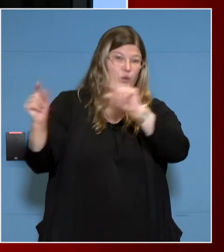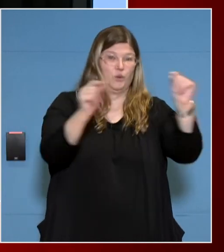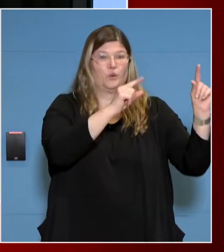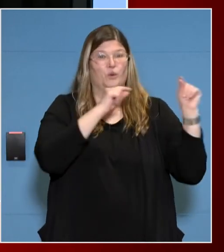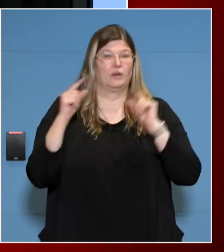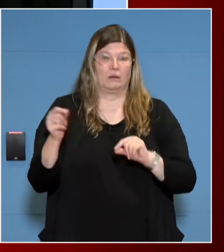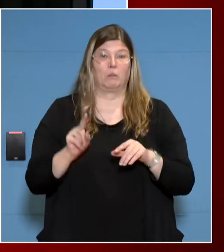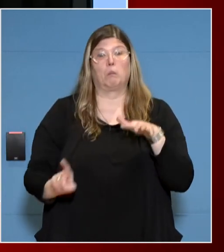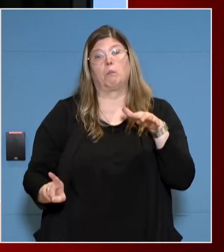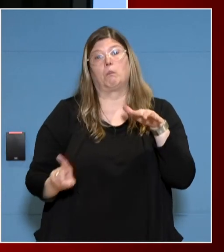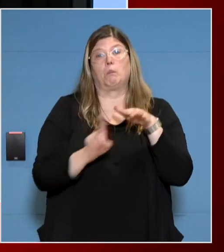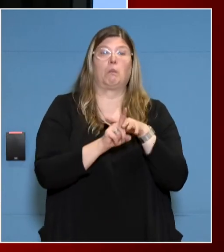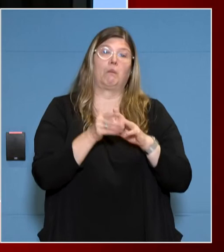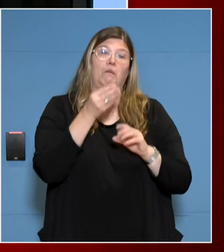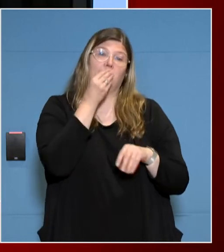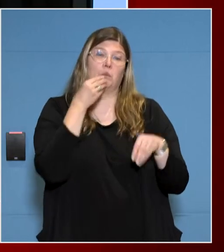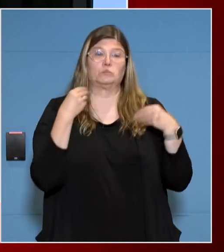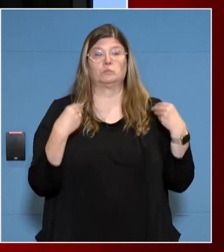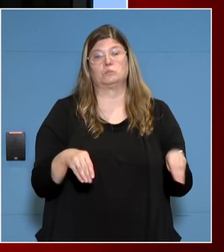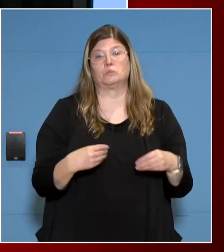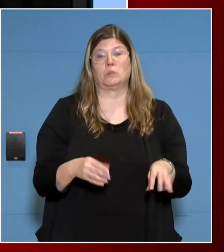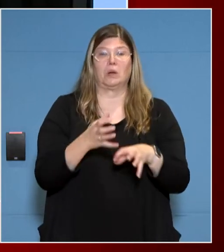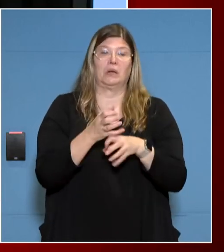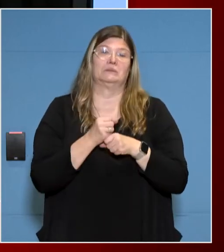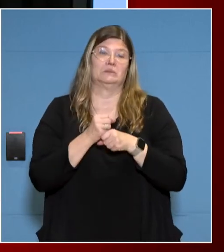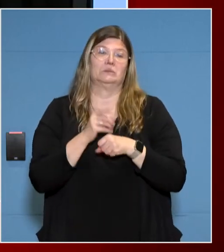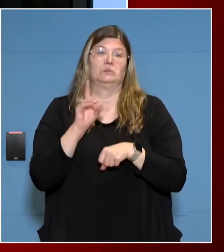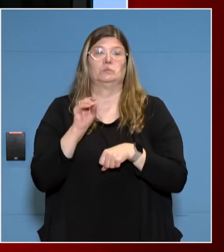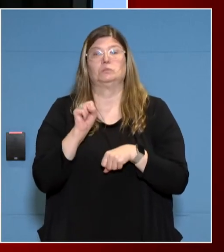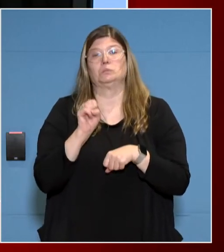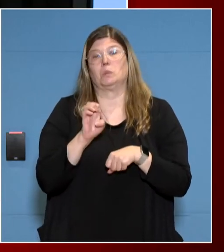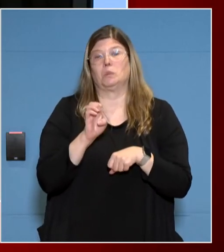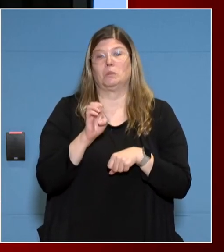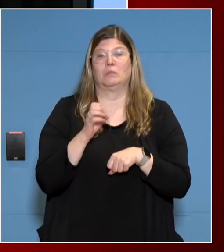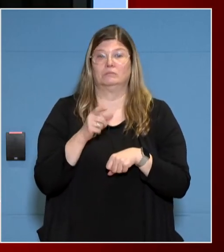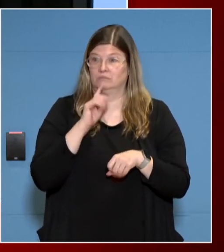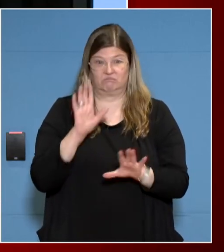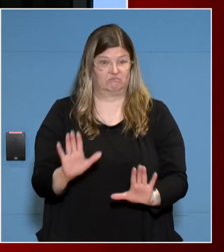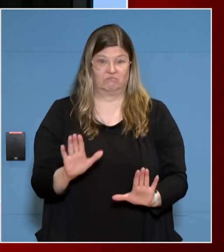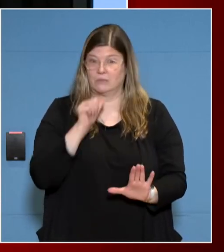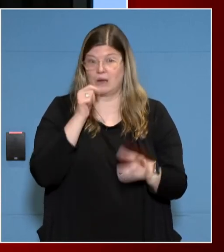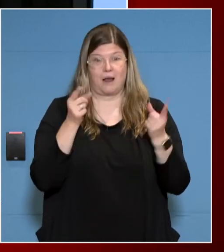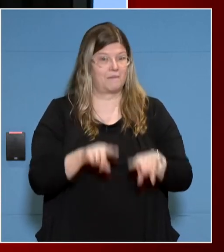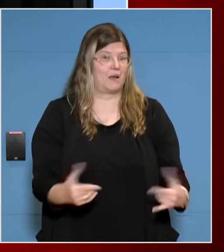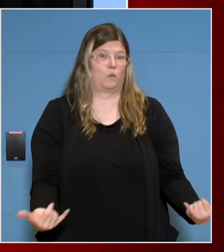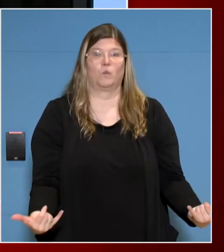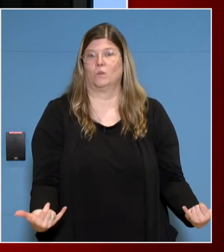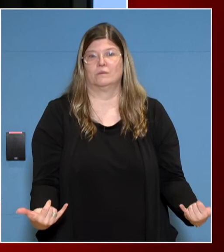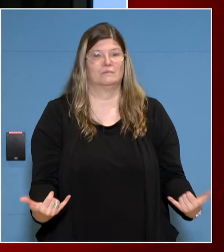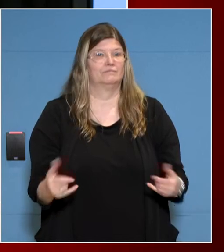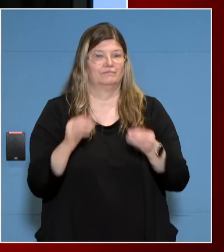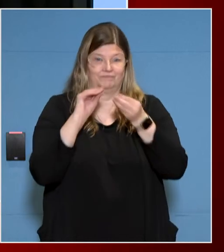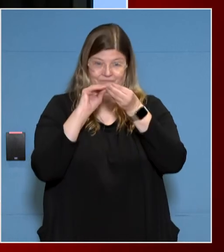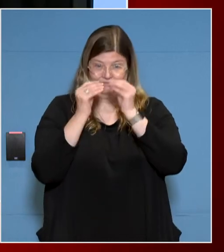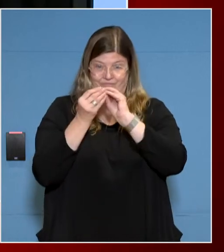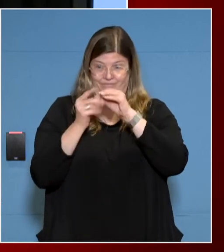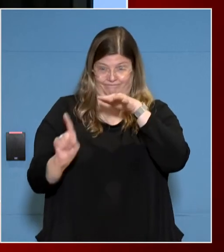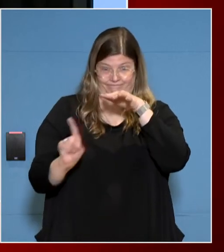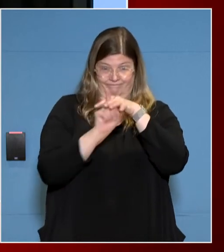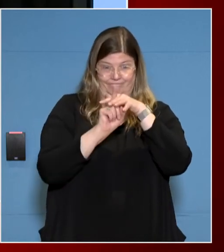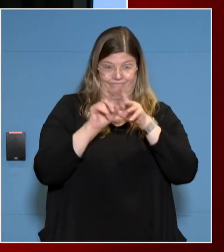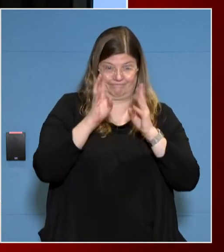grocery store and get an extra dose of vaccine. Well, that doesn't happen now because the number of people who are showing up for their appointments